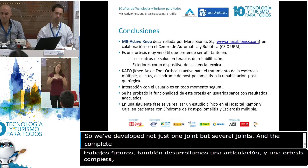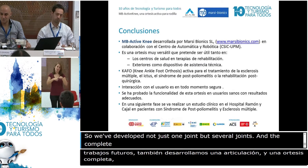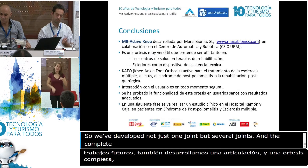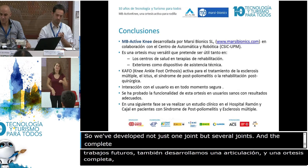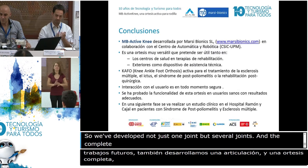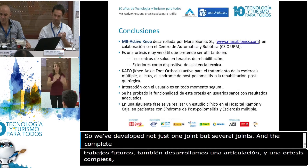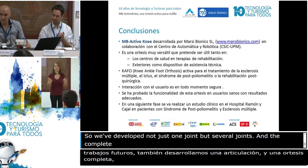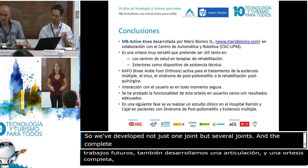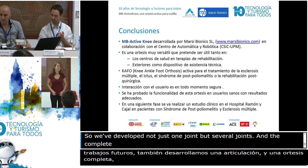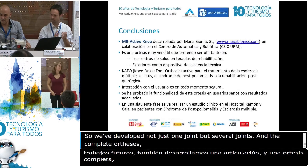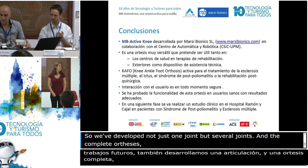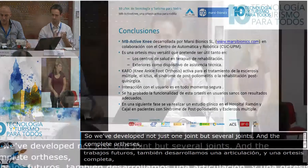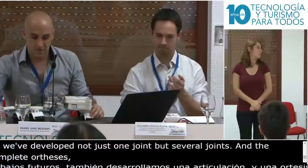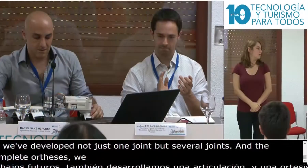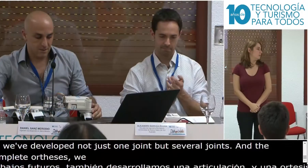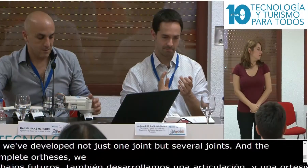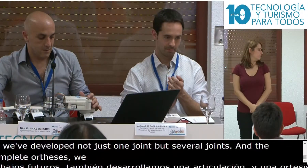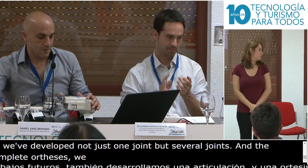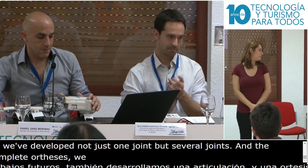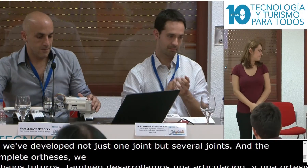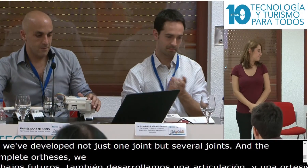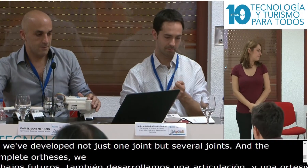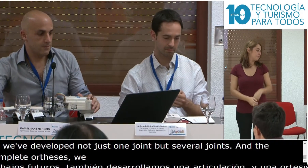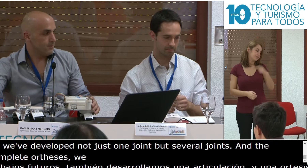knees. Thank you.